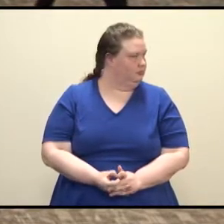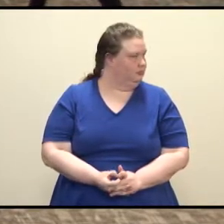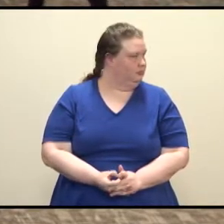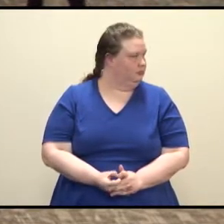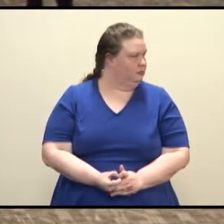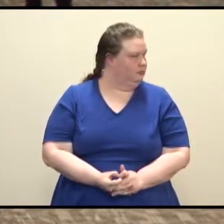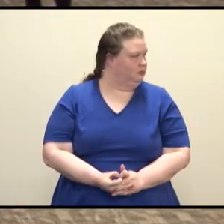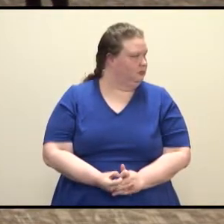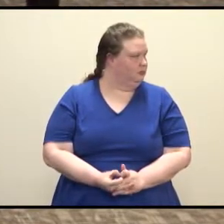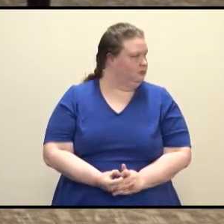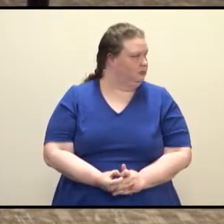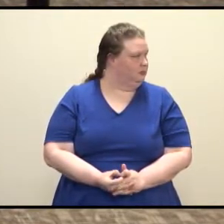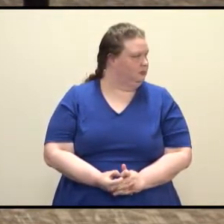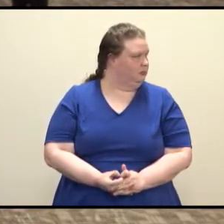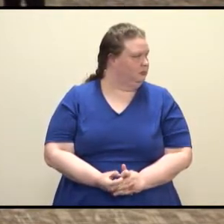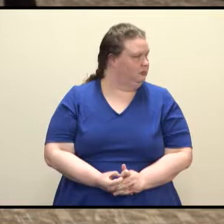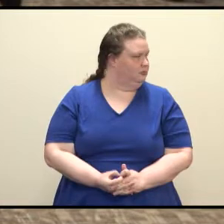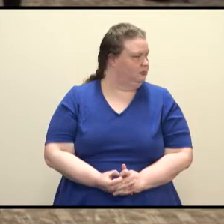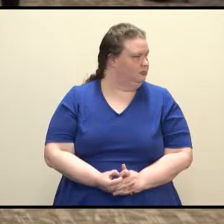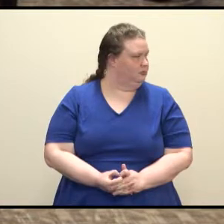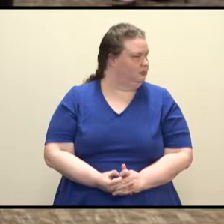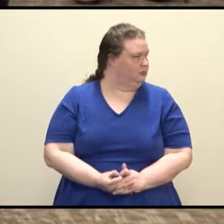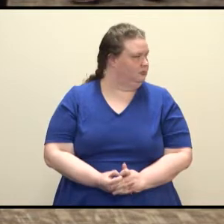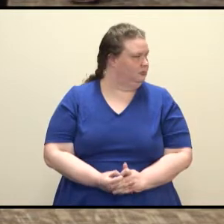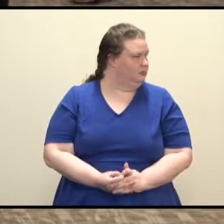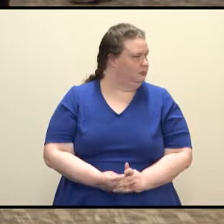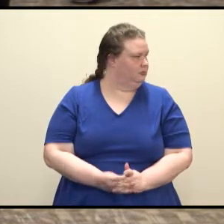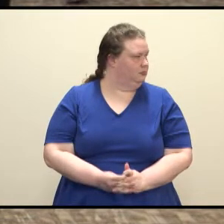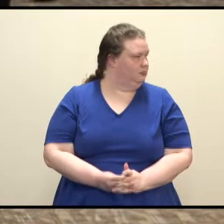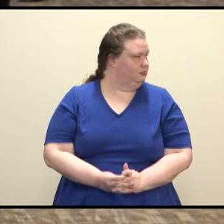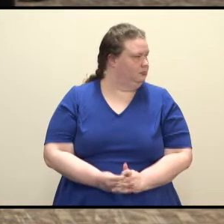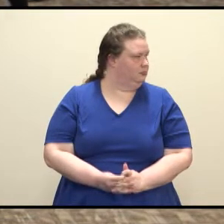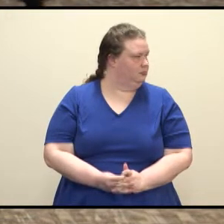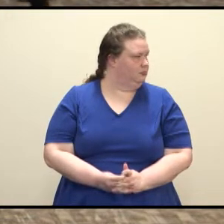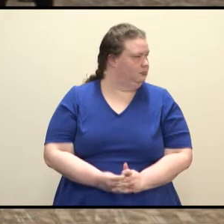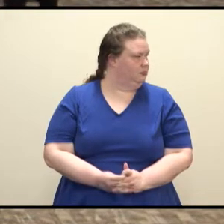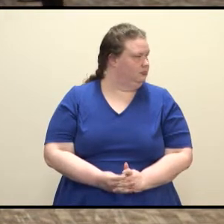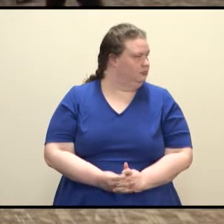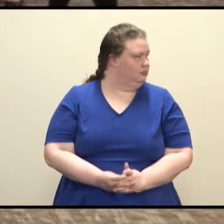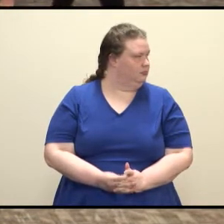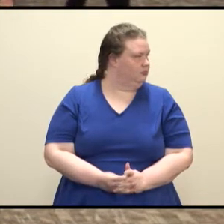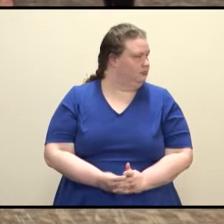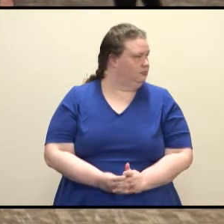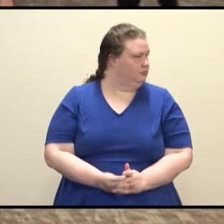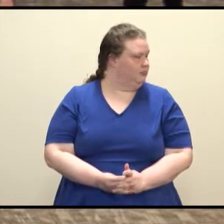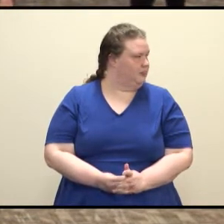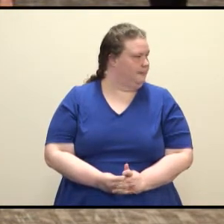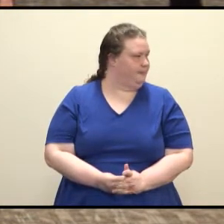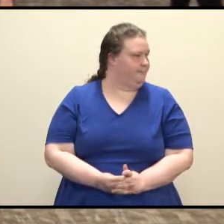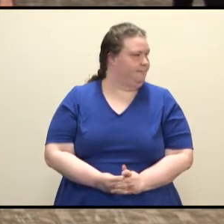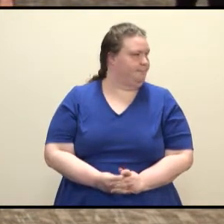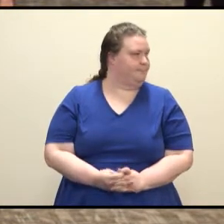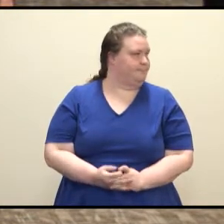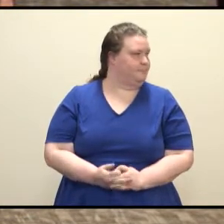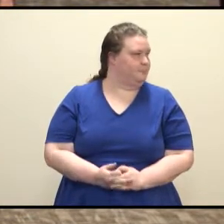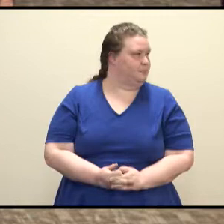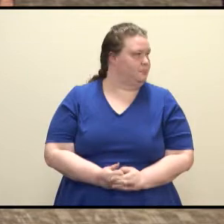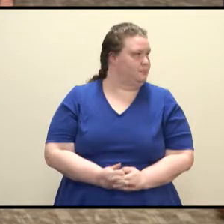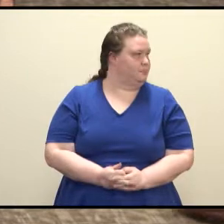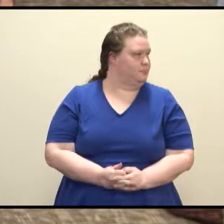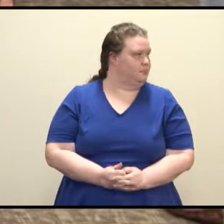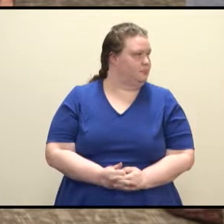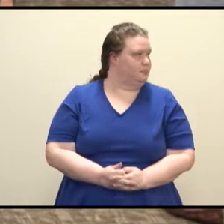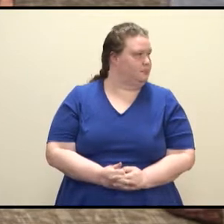Just stand right there. If you want to hold that for all 3 of you. Y'all are going to